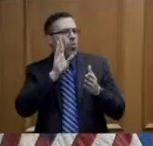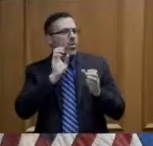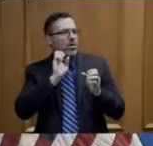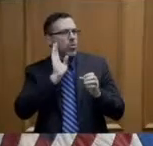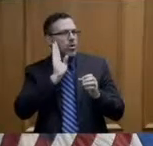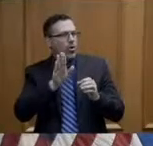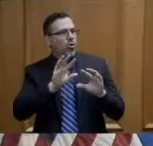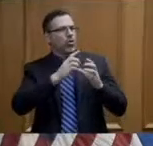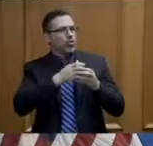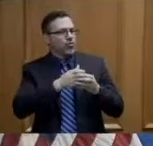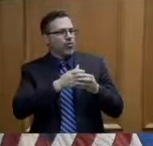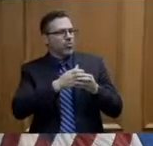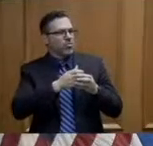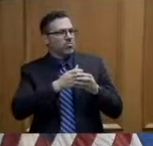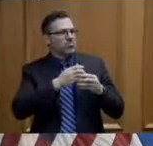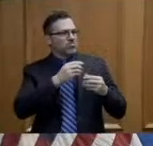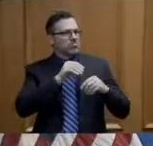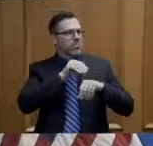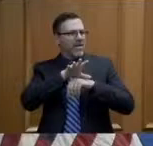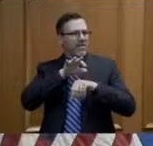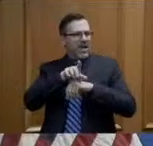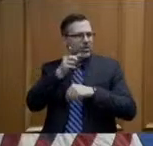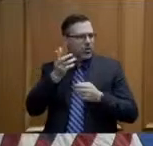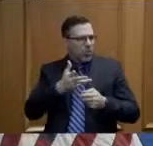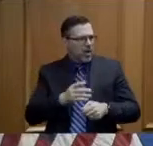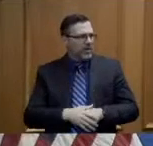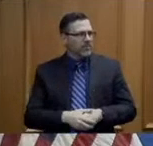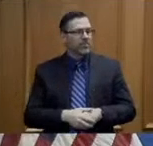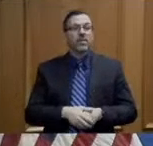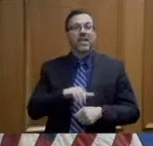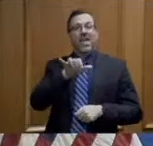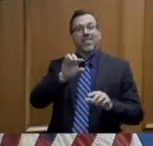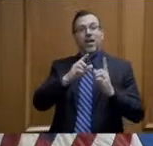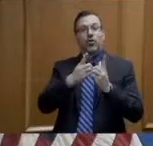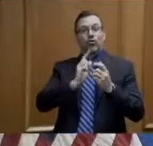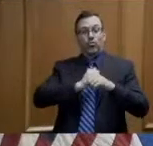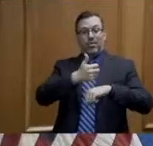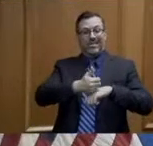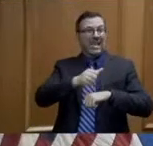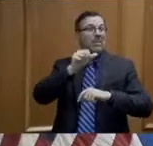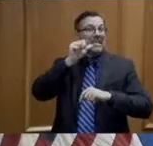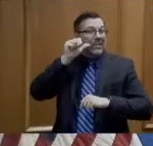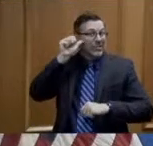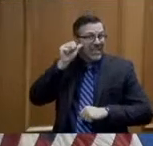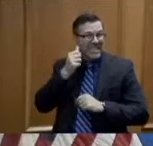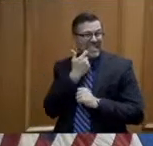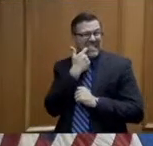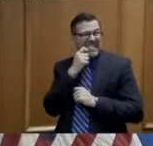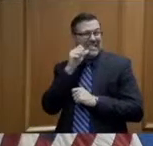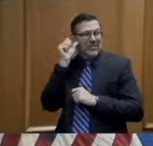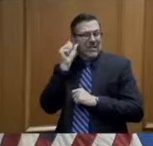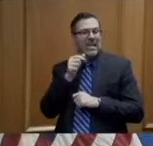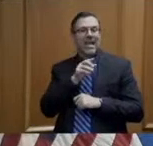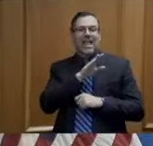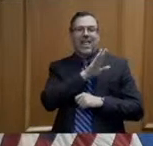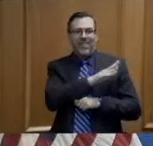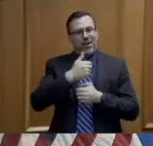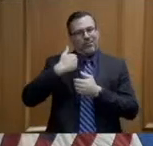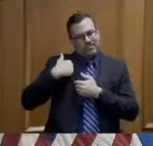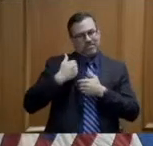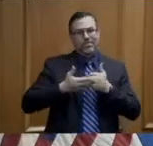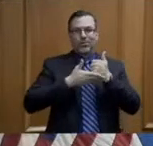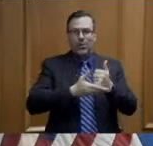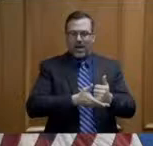recovery group was formed yesterday, and they were tasked yesterday with beginning to develop